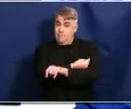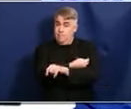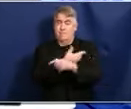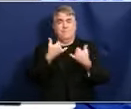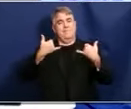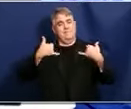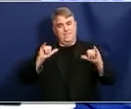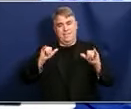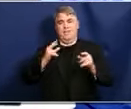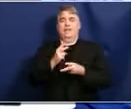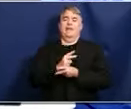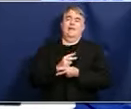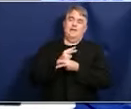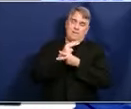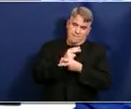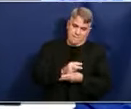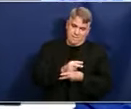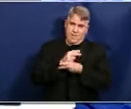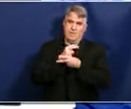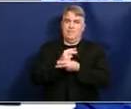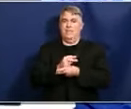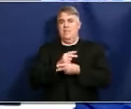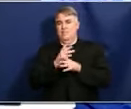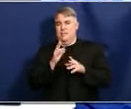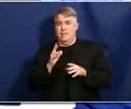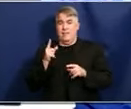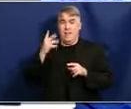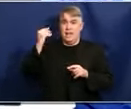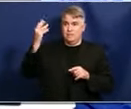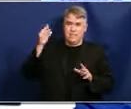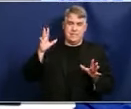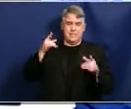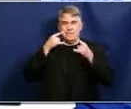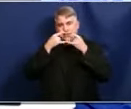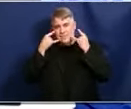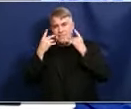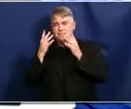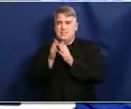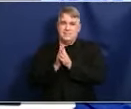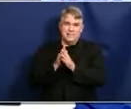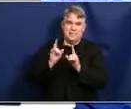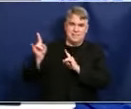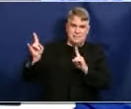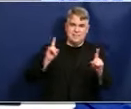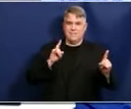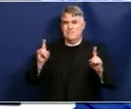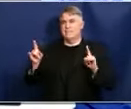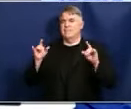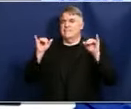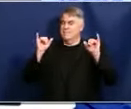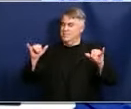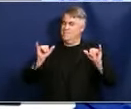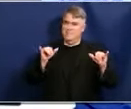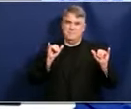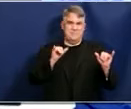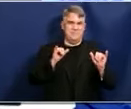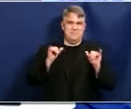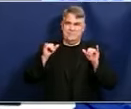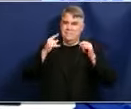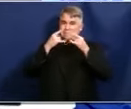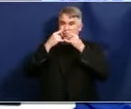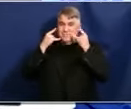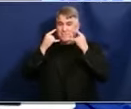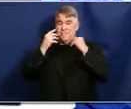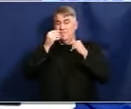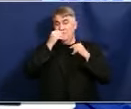precaution in the public. So as you go out into public, we wear our facial coverings when we go to the grocery store